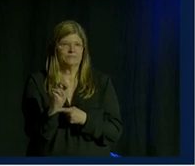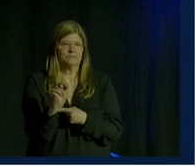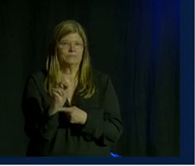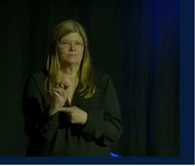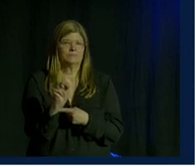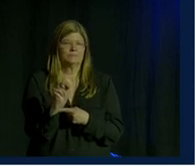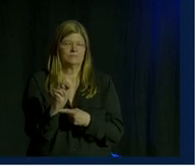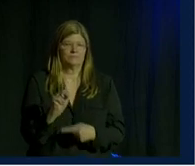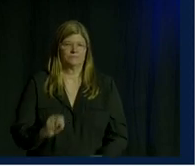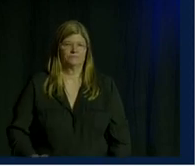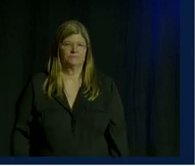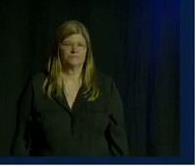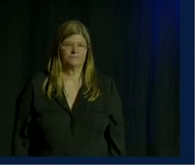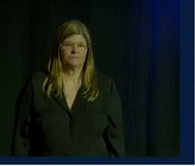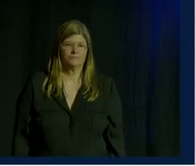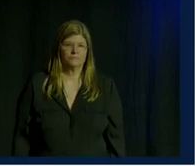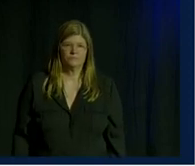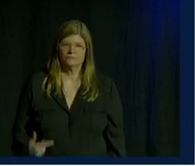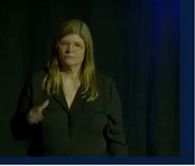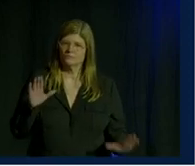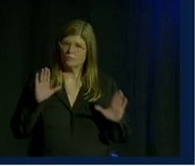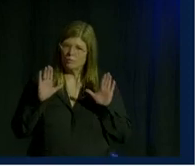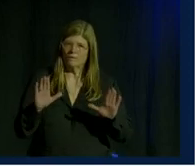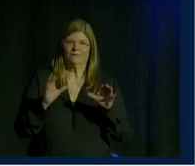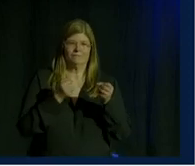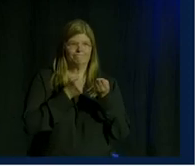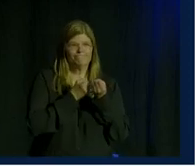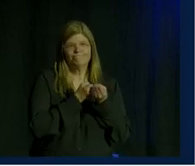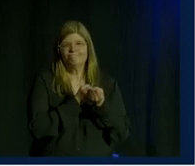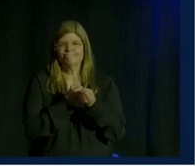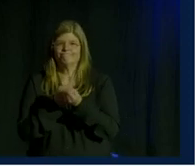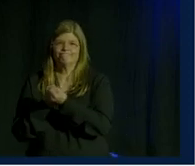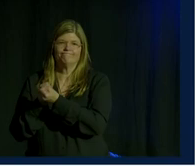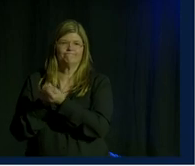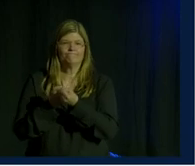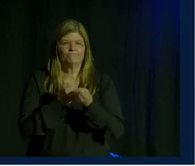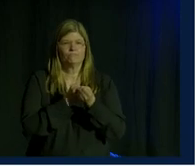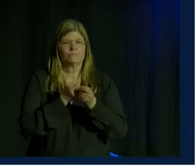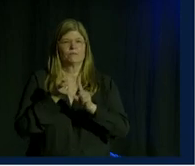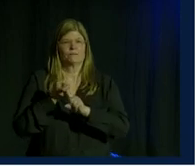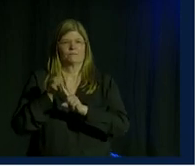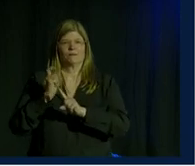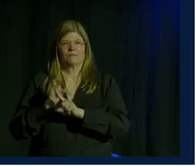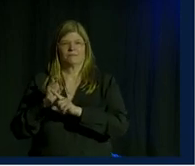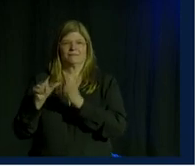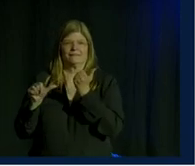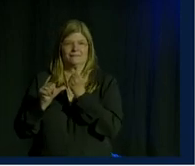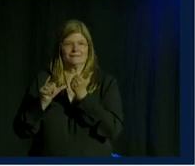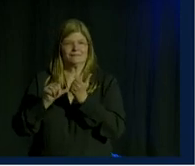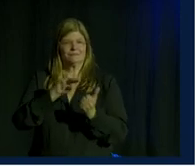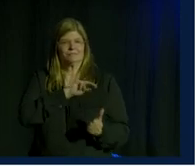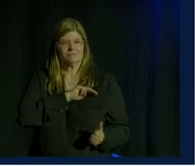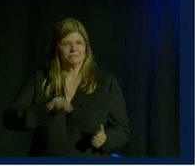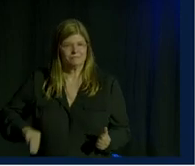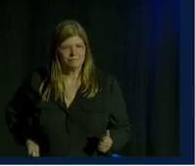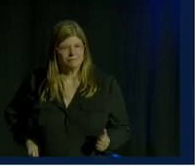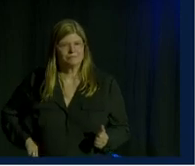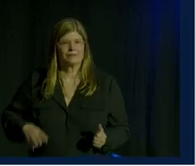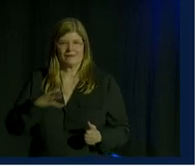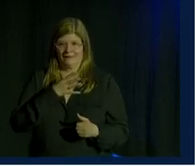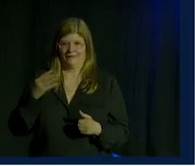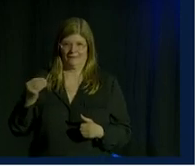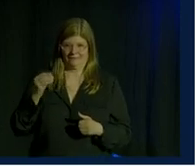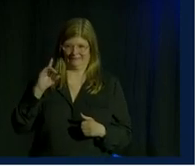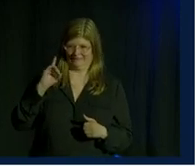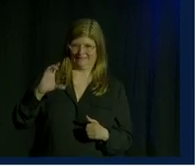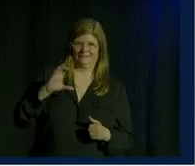us great support and allowed us to be aggressive with the program, and our great head coach, Mayor Bowser, has provided a game plan